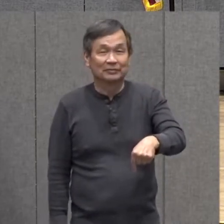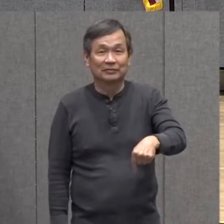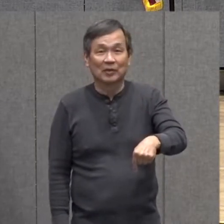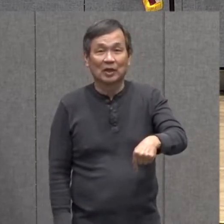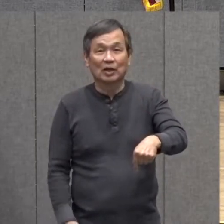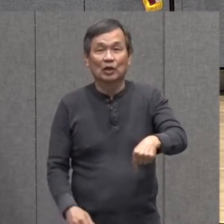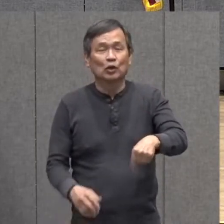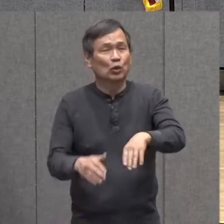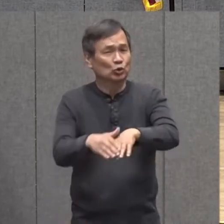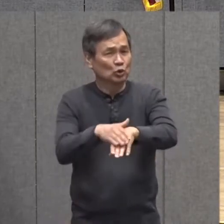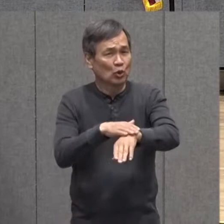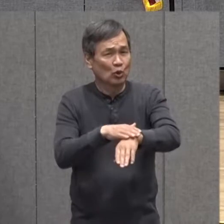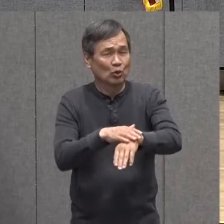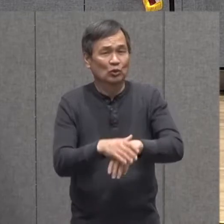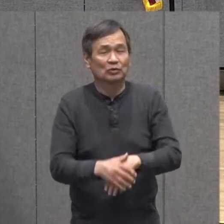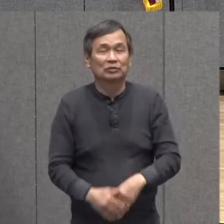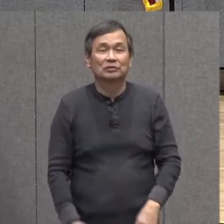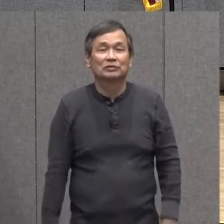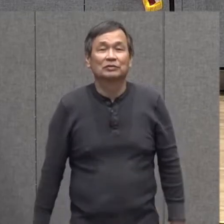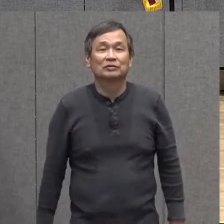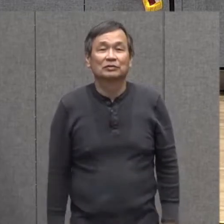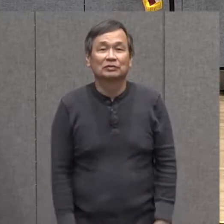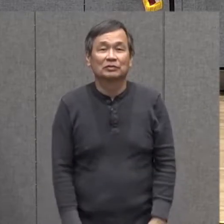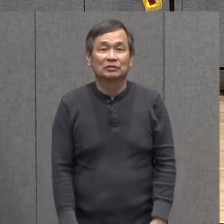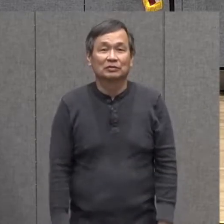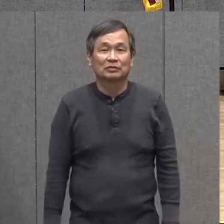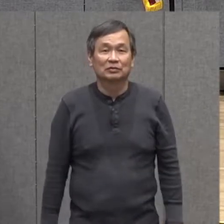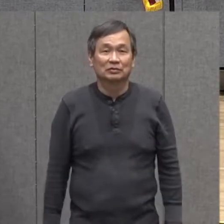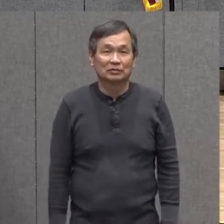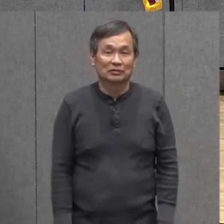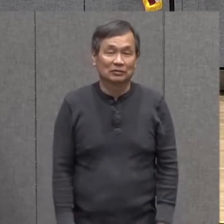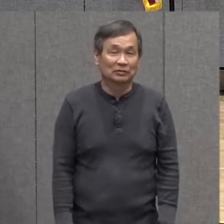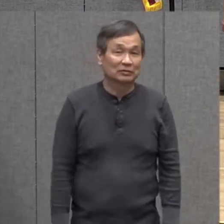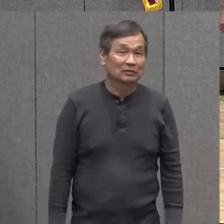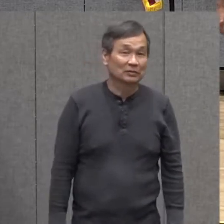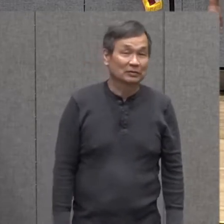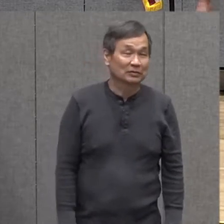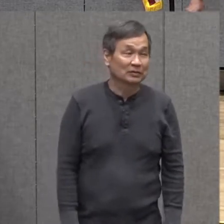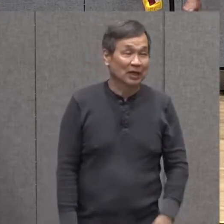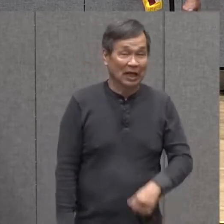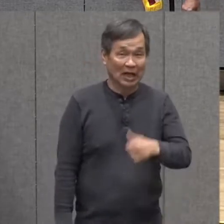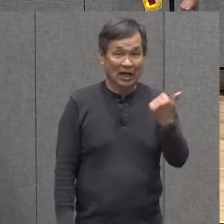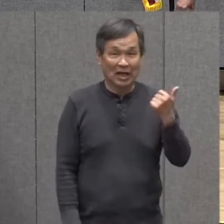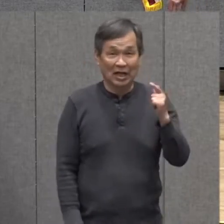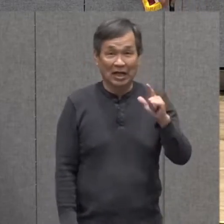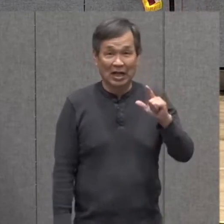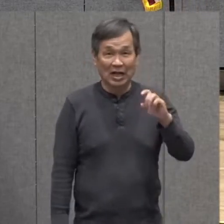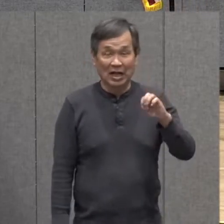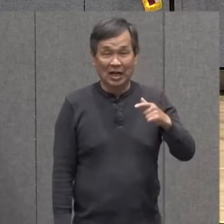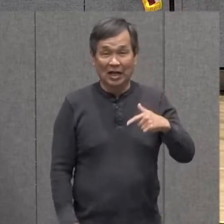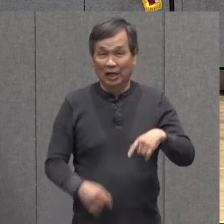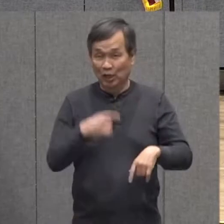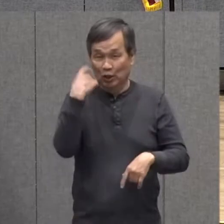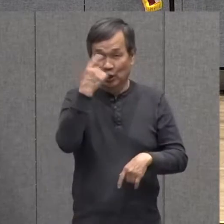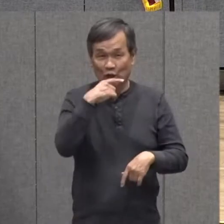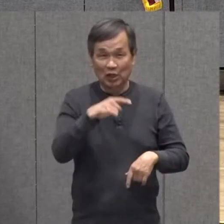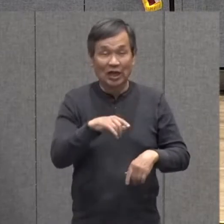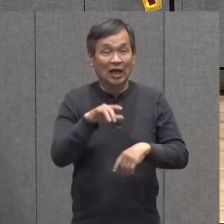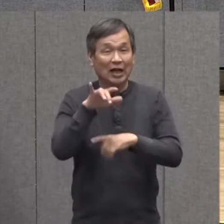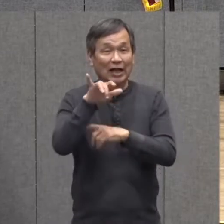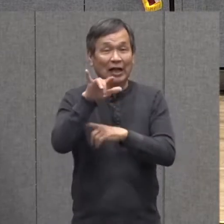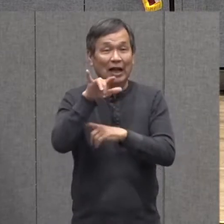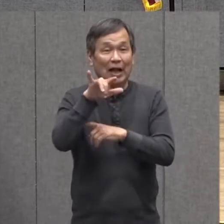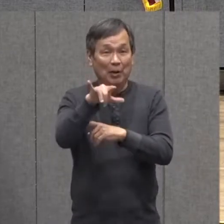and slow, Vamos a hacer and el you're gonna avión. bring up your left leg and extend Levantando your los